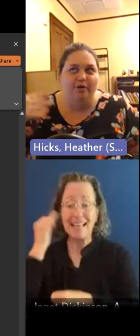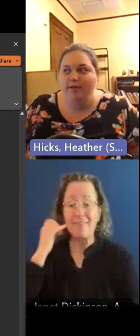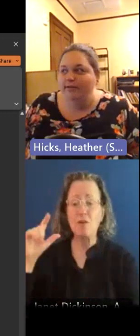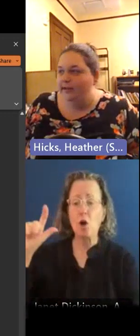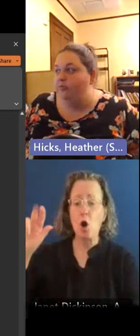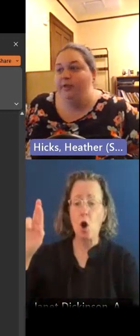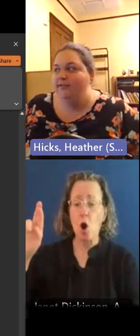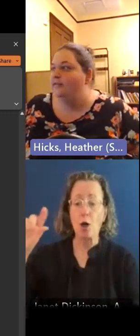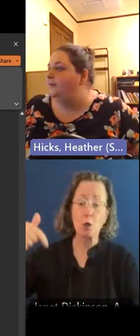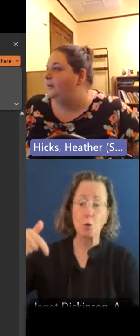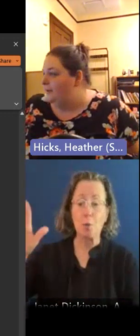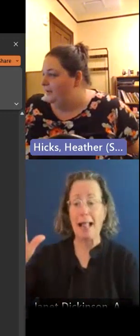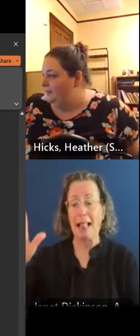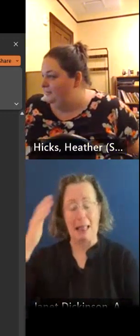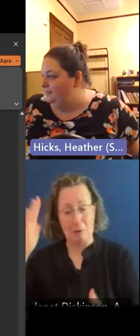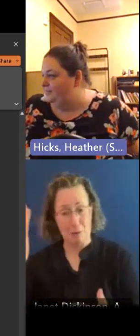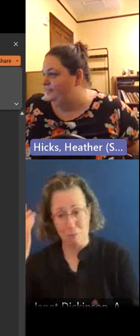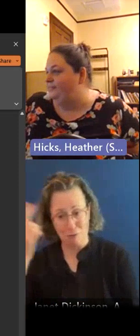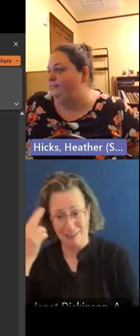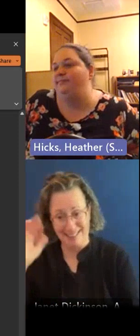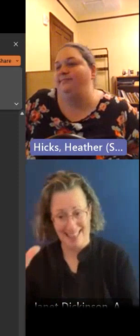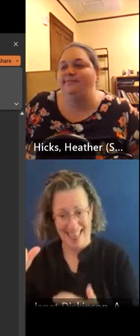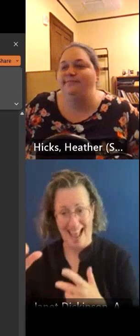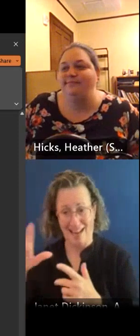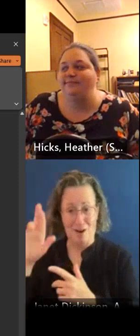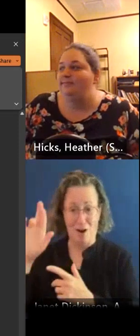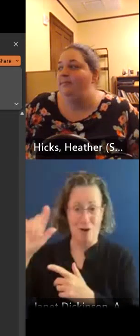something. I don't know why those letters, but yes.